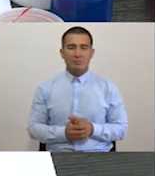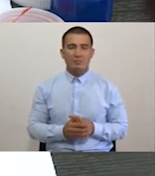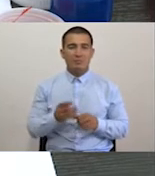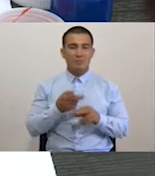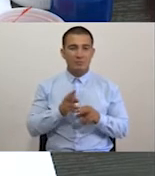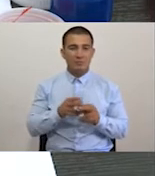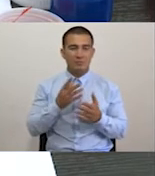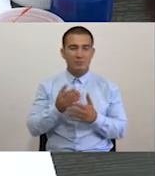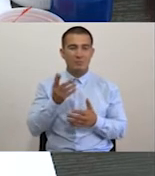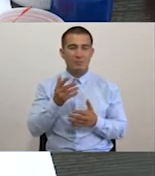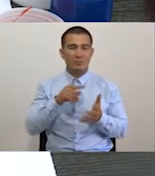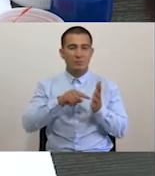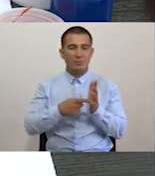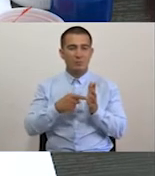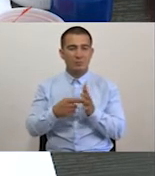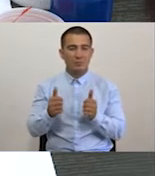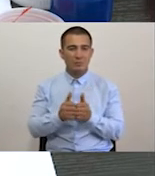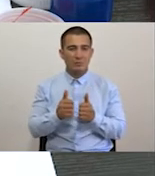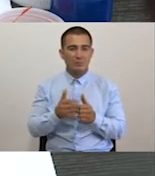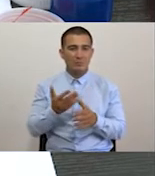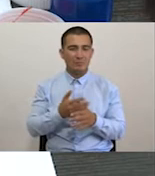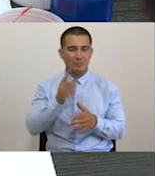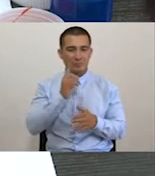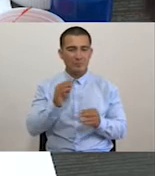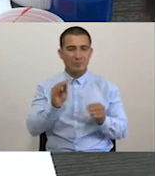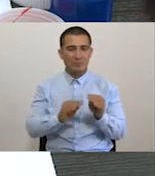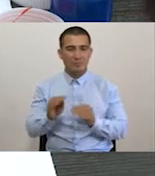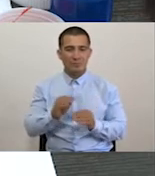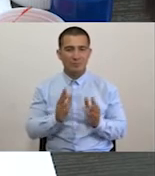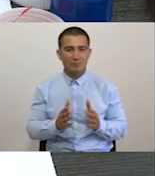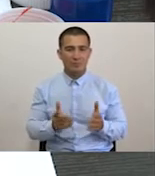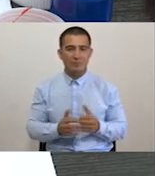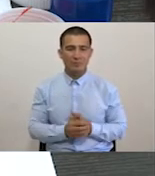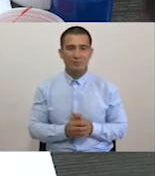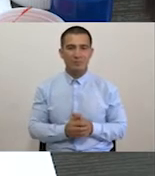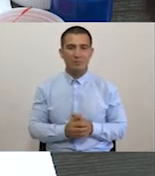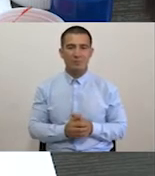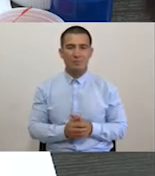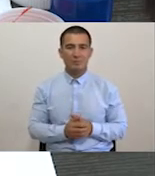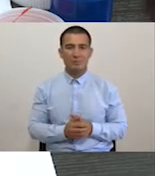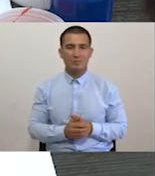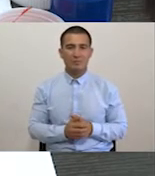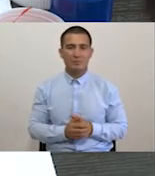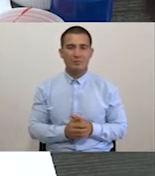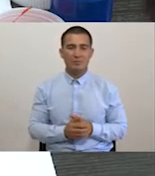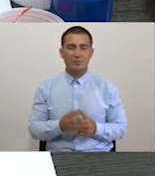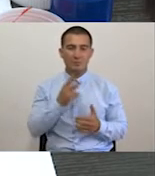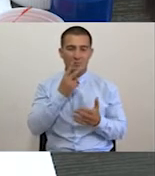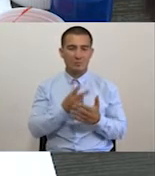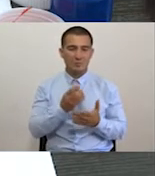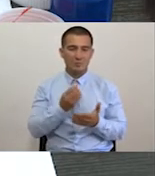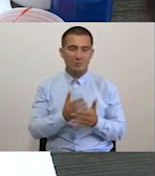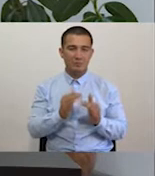Buni ham nuqtalar yordamida qo'yamiz. Mana